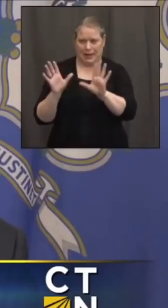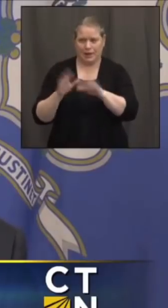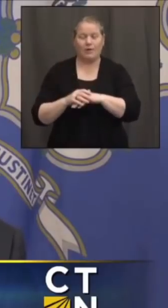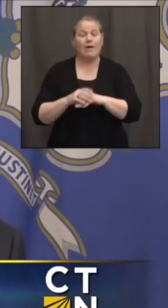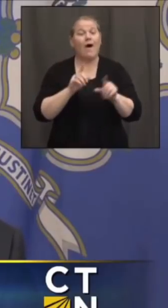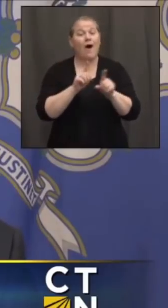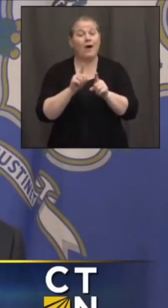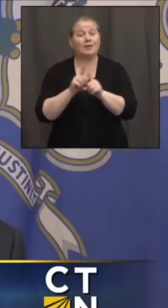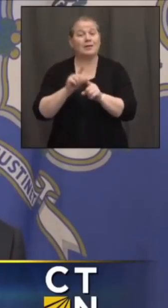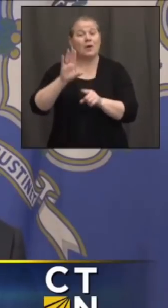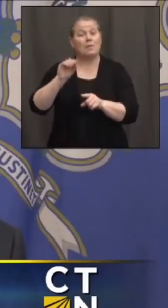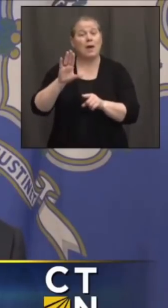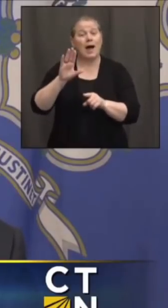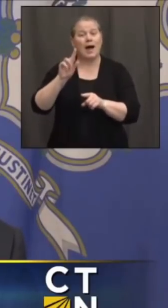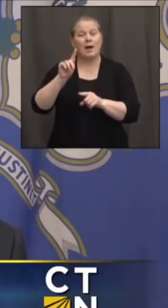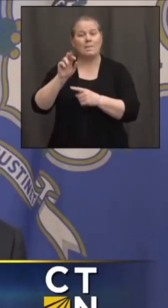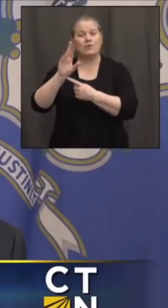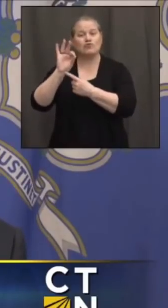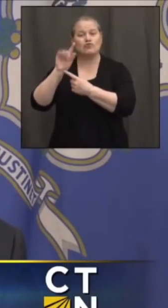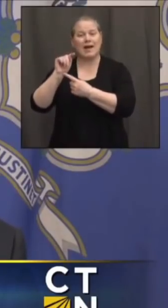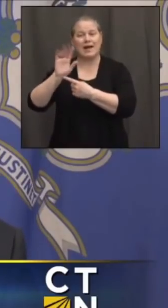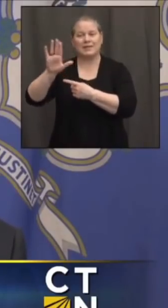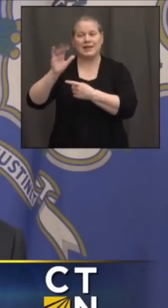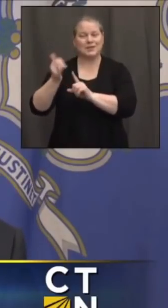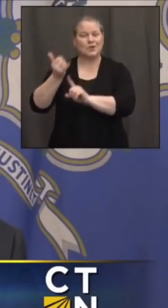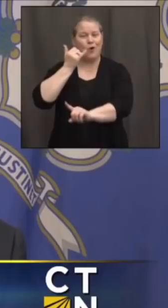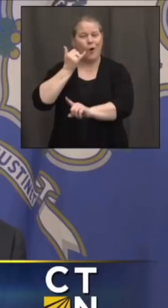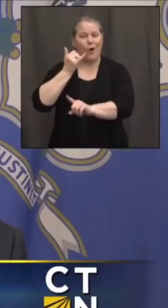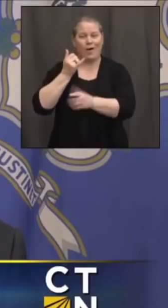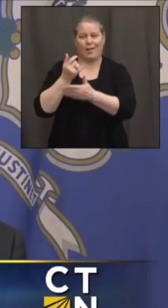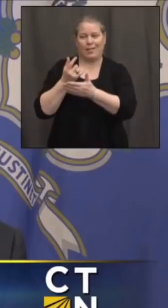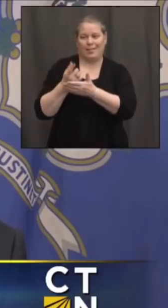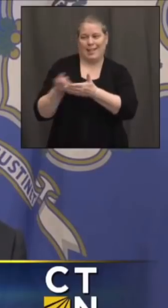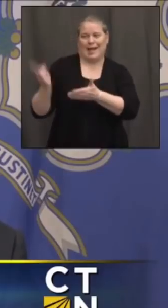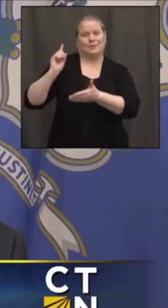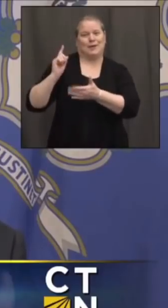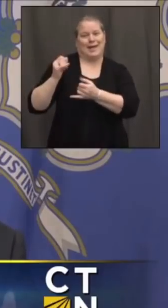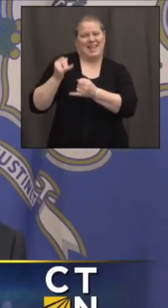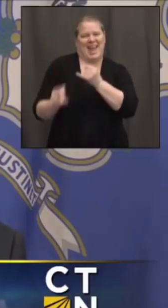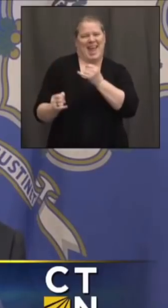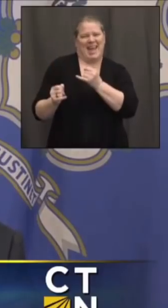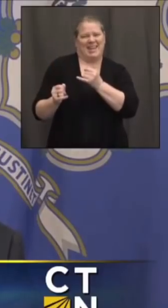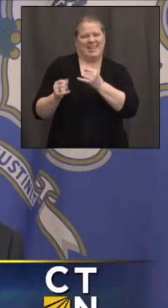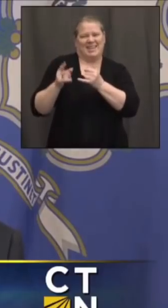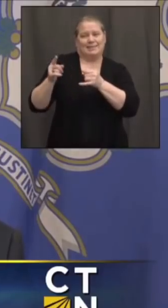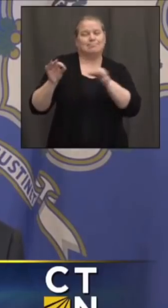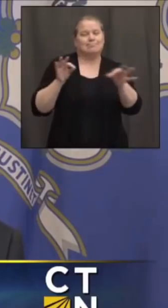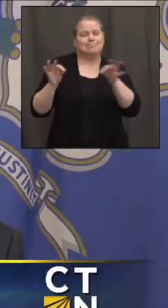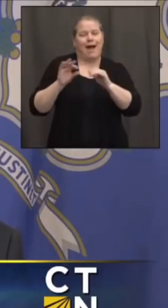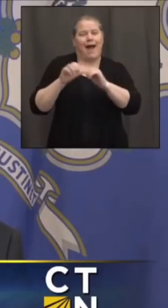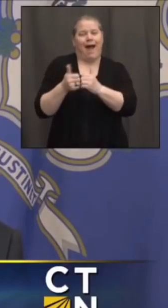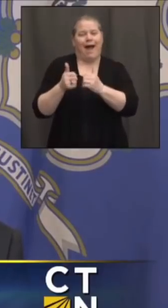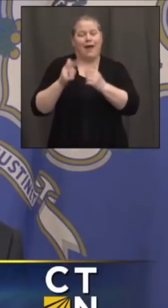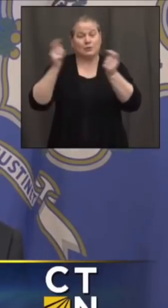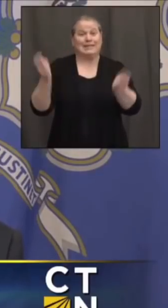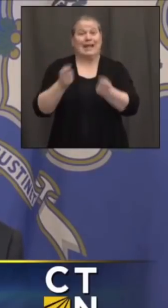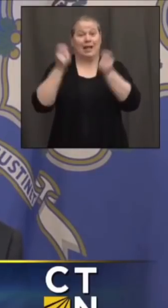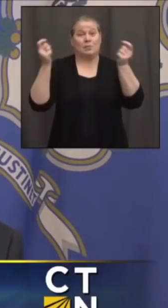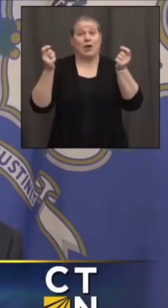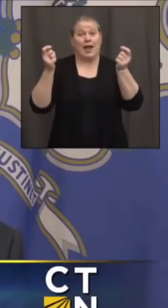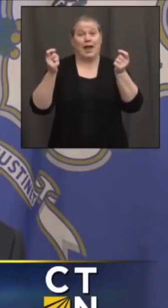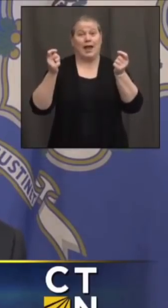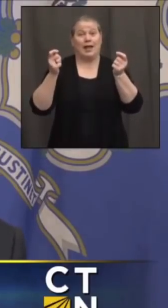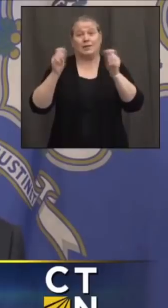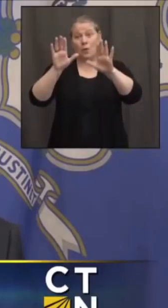Kraft, the owner of the Patriots, back at the end of last week, saying what we're going to do to celebrate the amazing